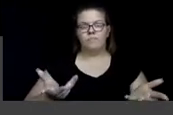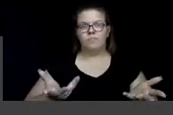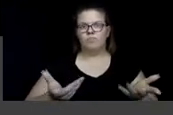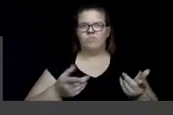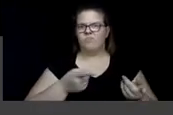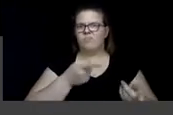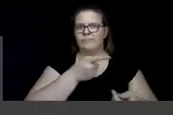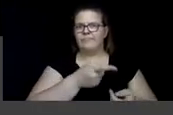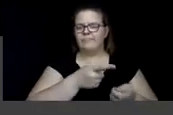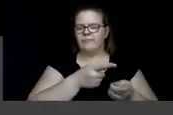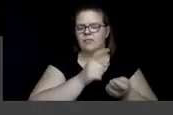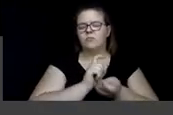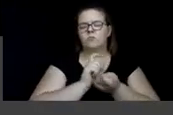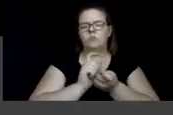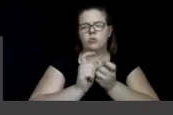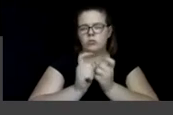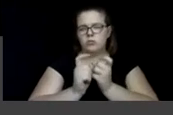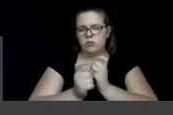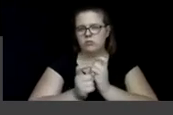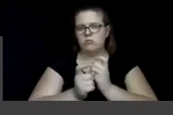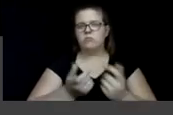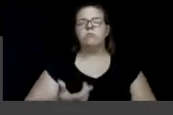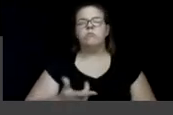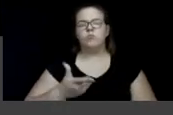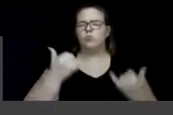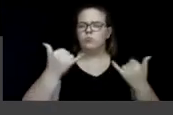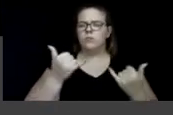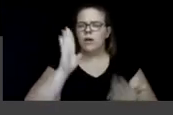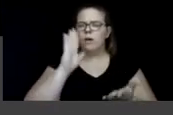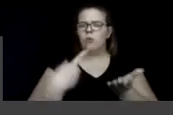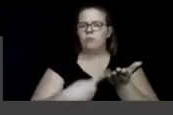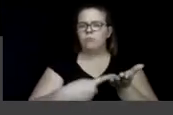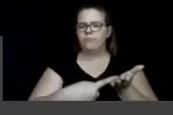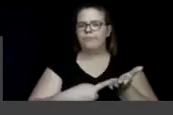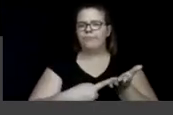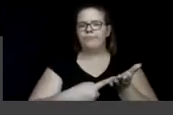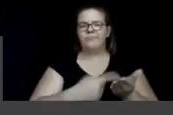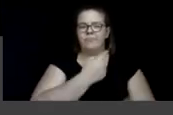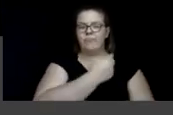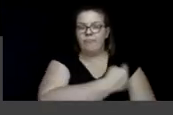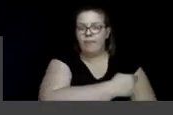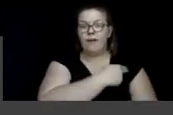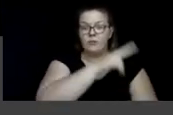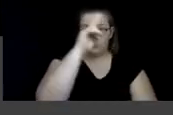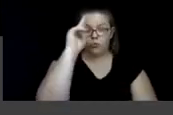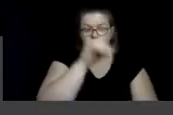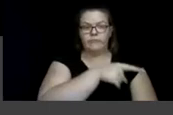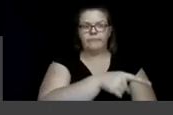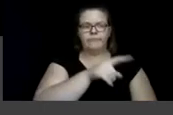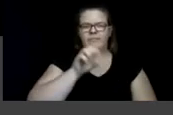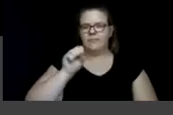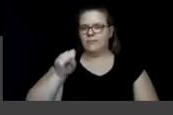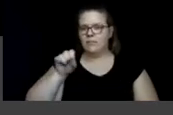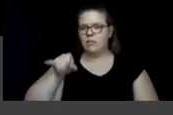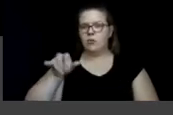changed. So today we will talk about what the hospital and what the Syracuse VA